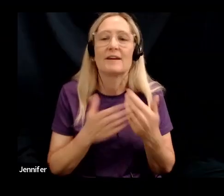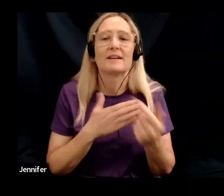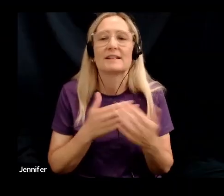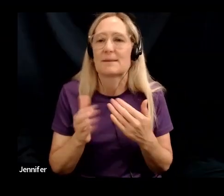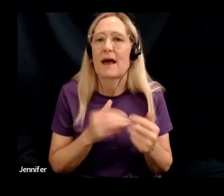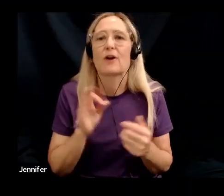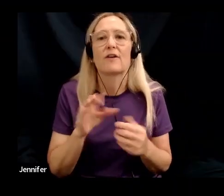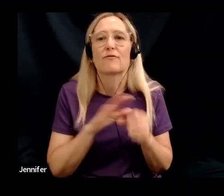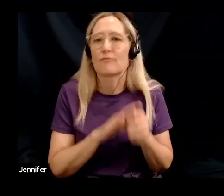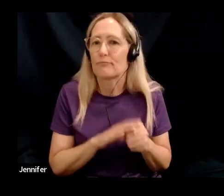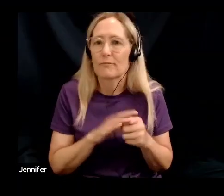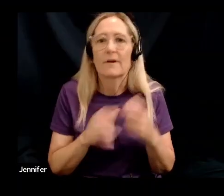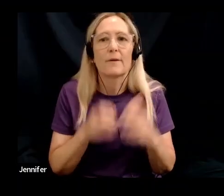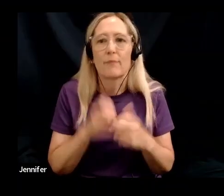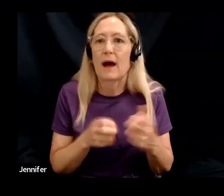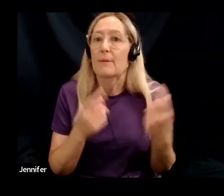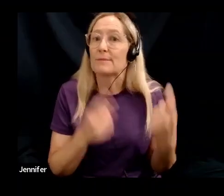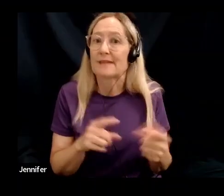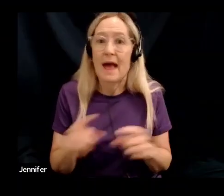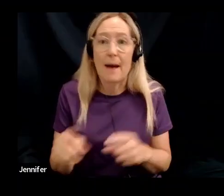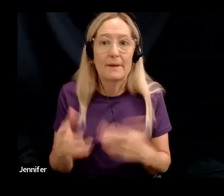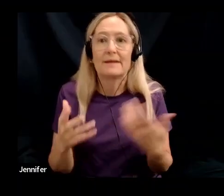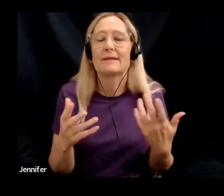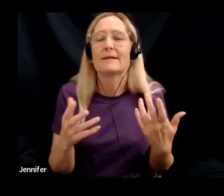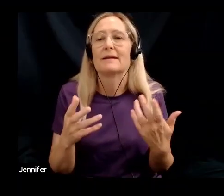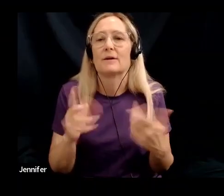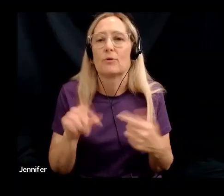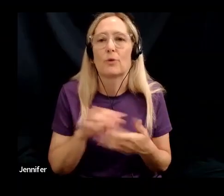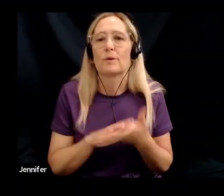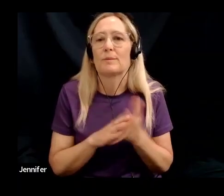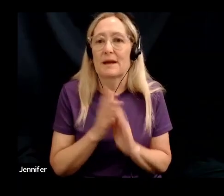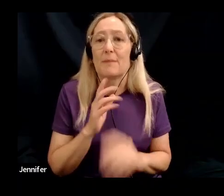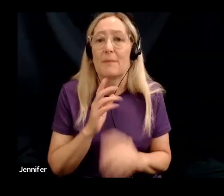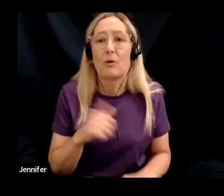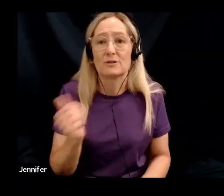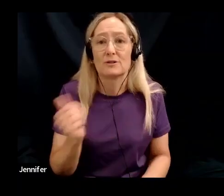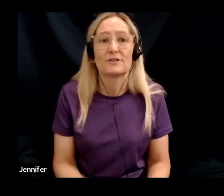things happening as we, get older.